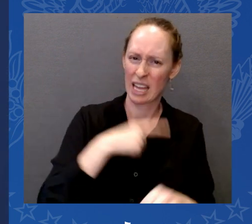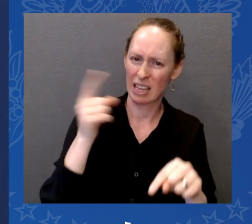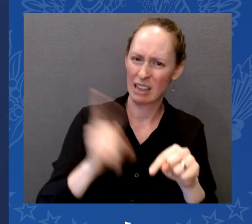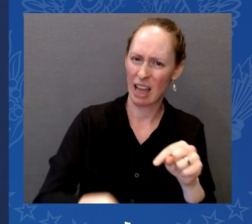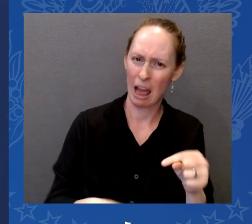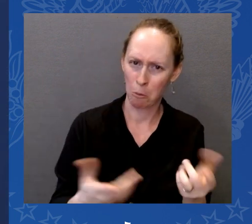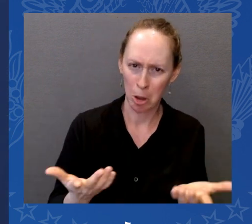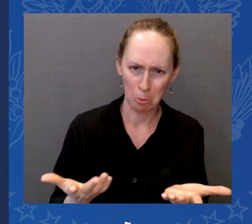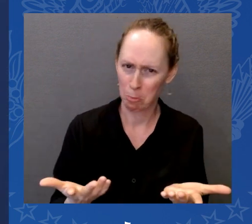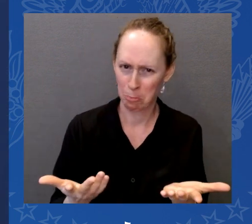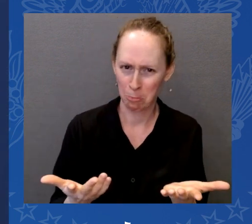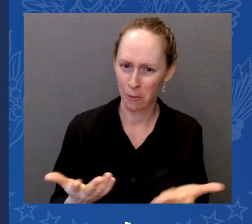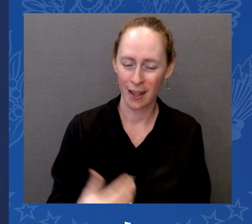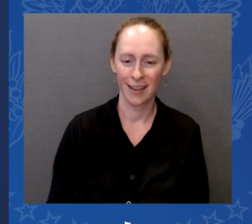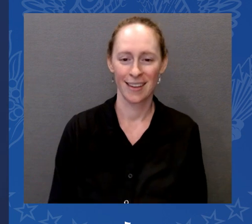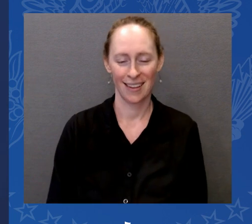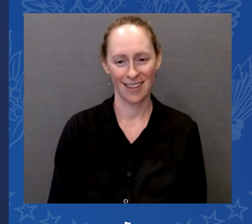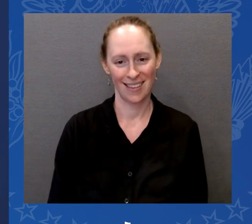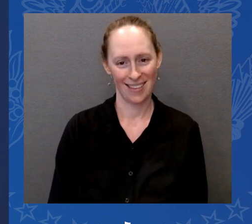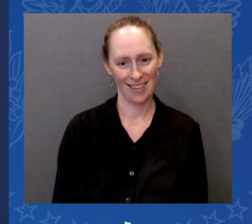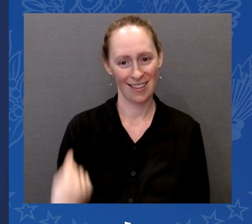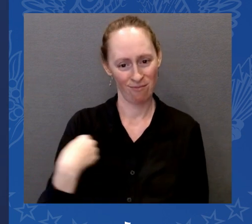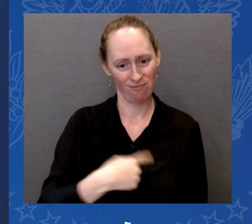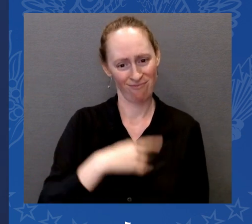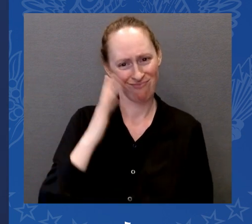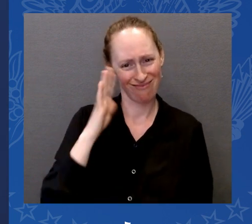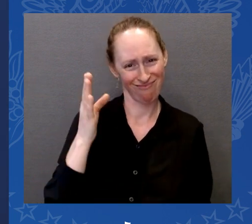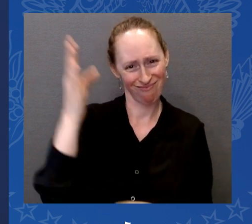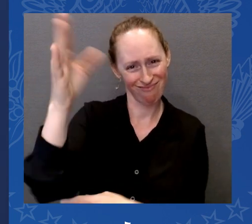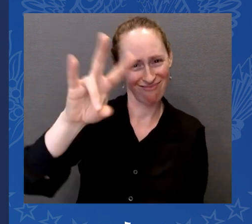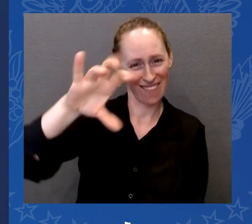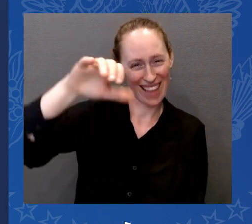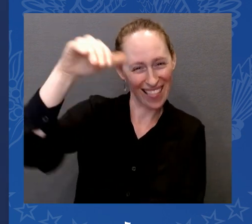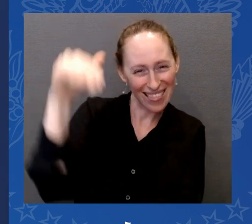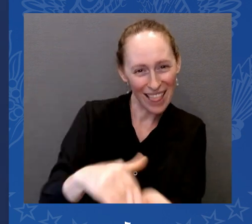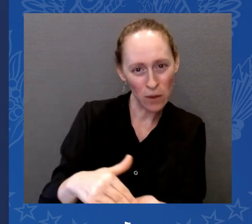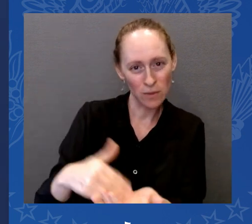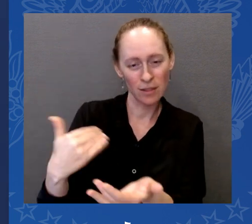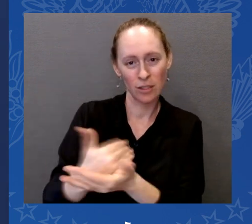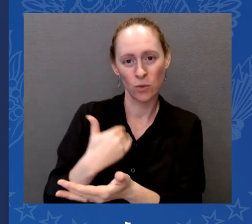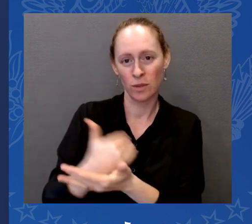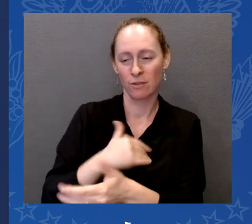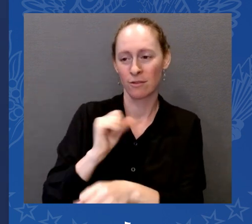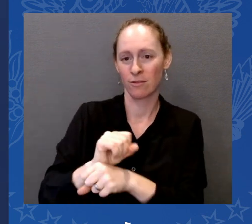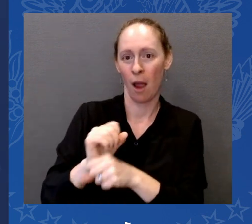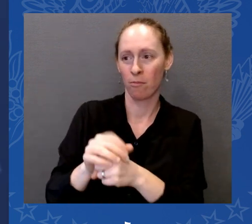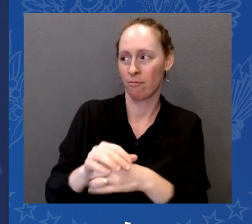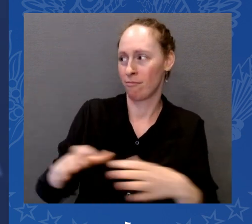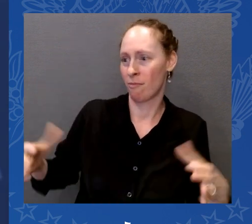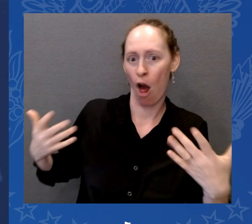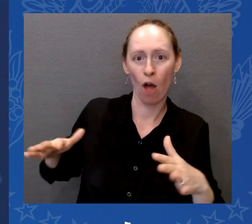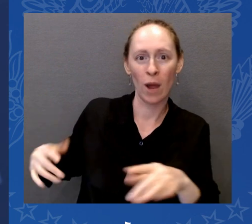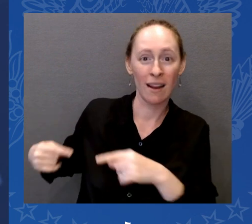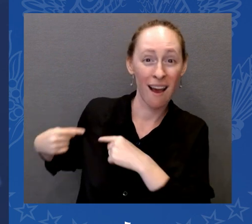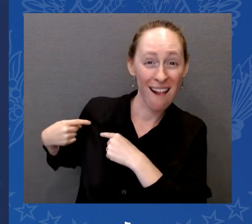700,000 manufacturing jobs on my watch, adding manufacturing jobs at a faster rate than in 40